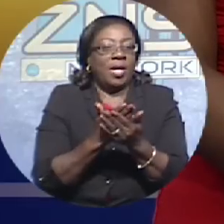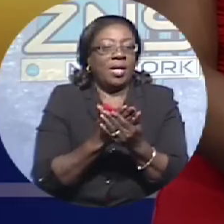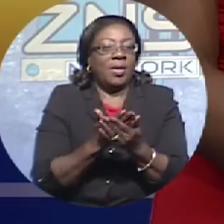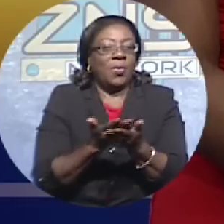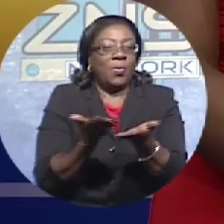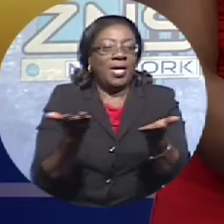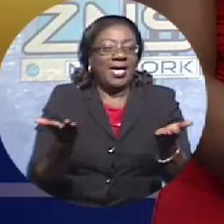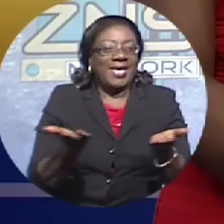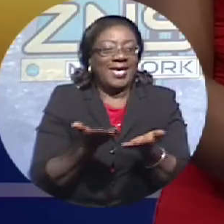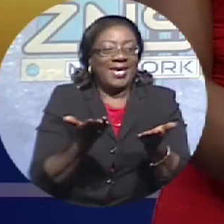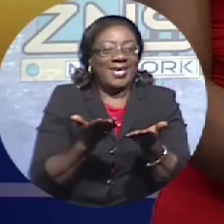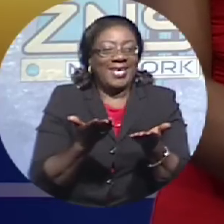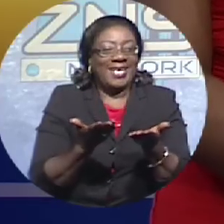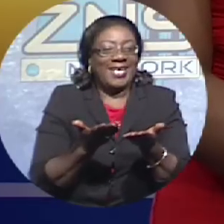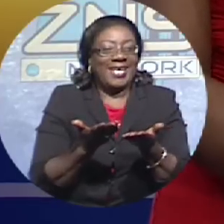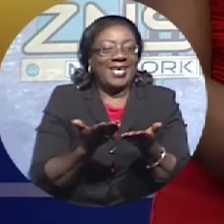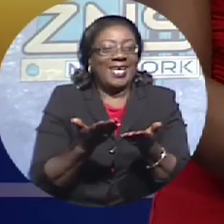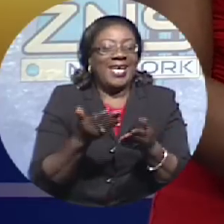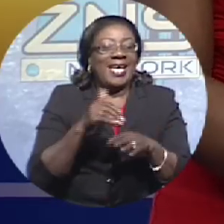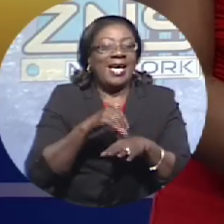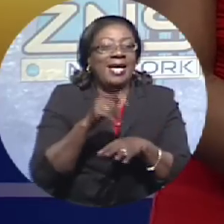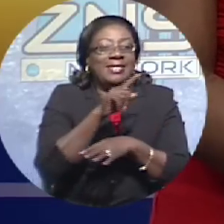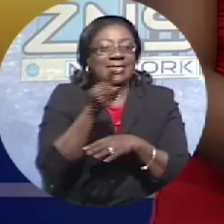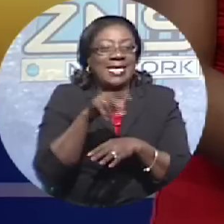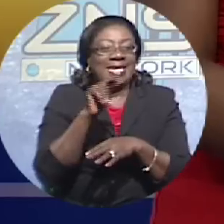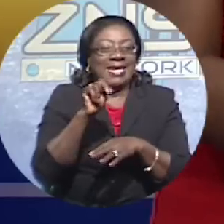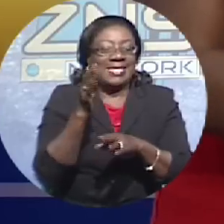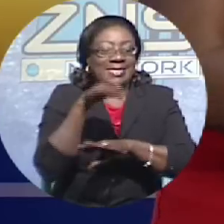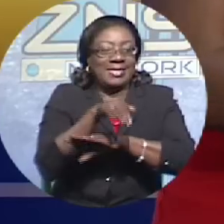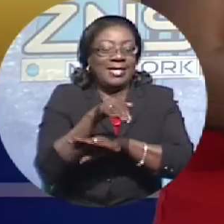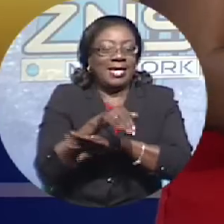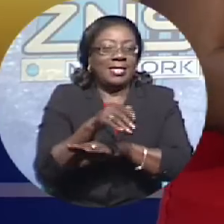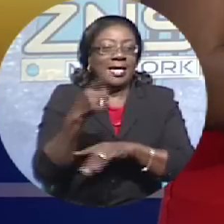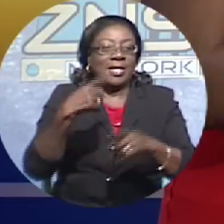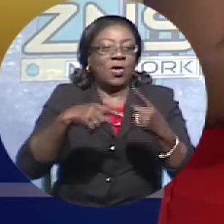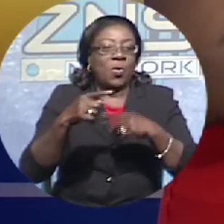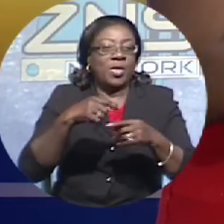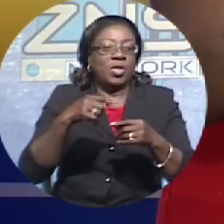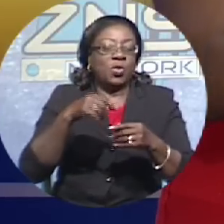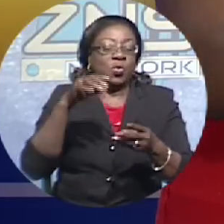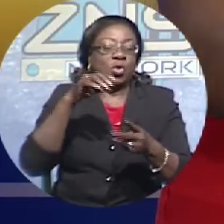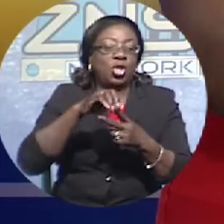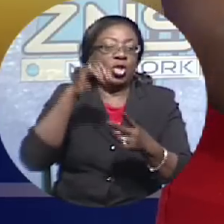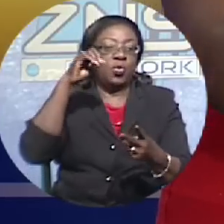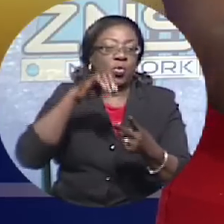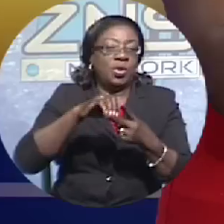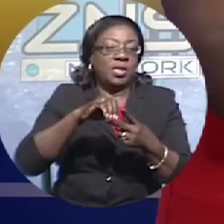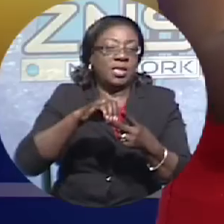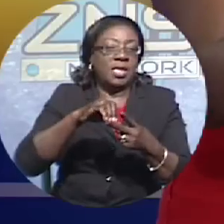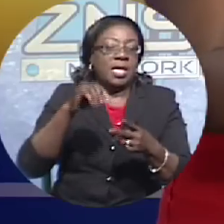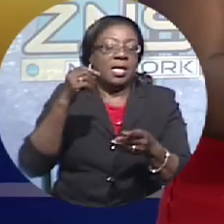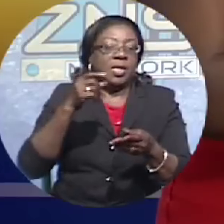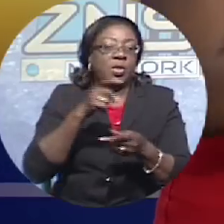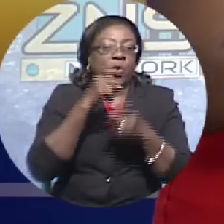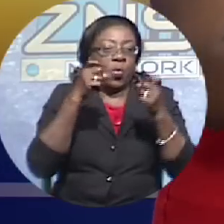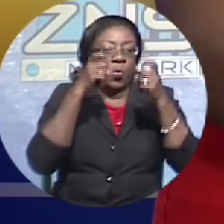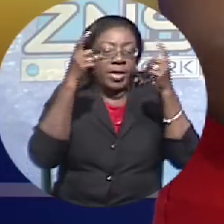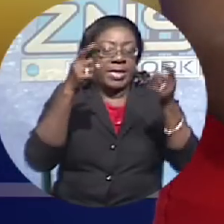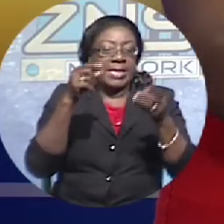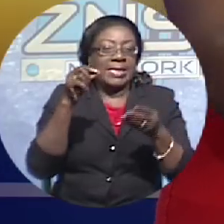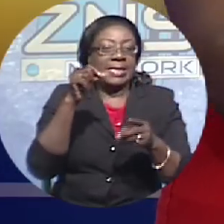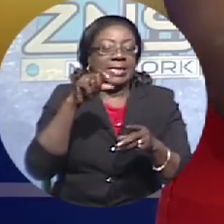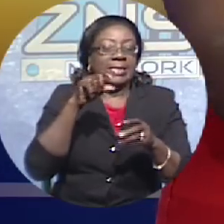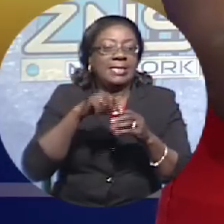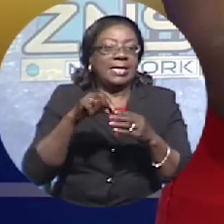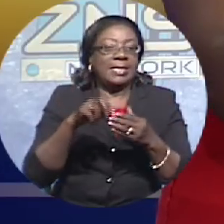the Atlantis tonight, as you can see, but not to worry. We're still going to allow you to watch and win. Here's our bucket and